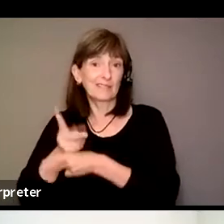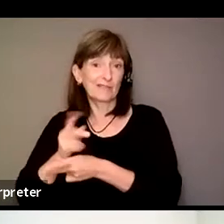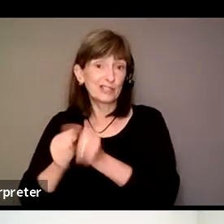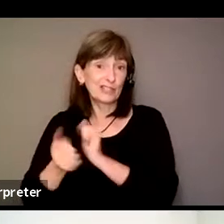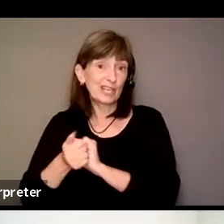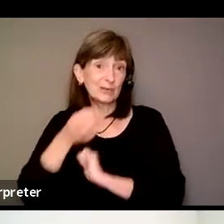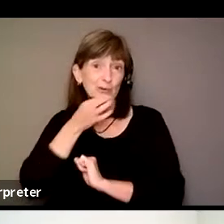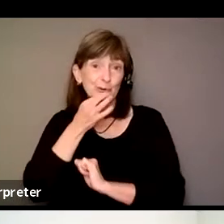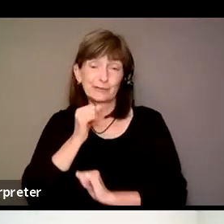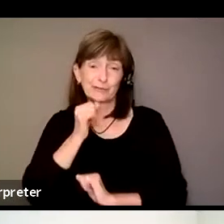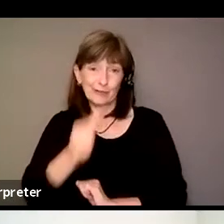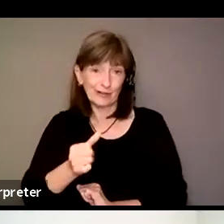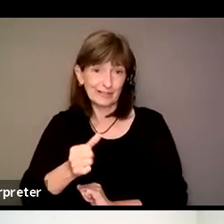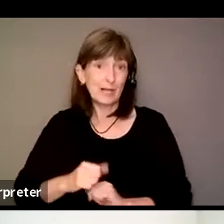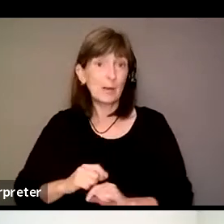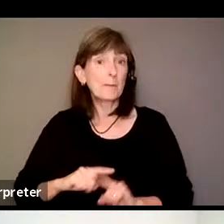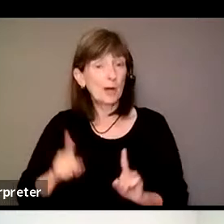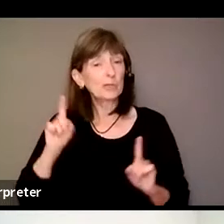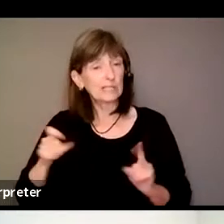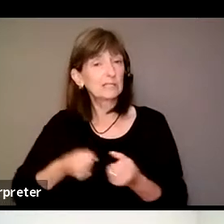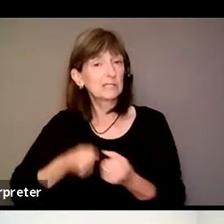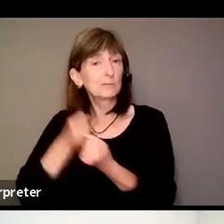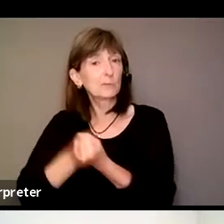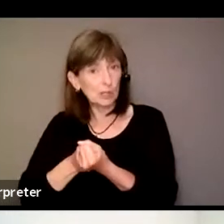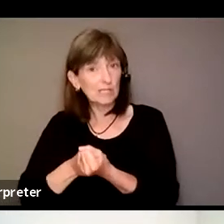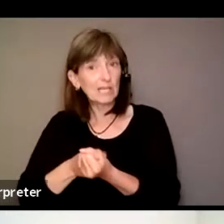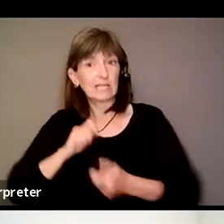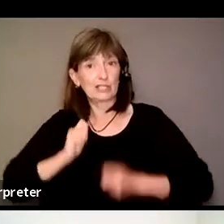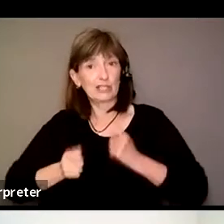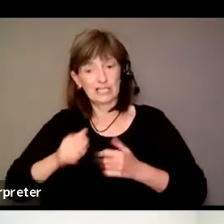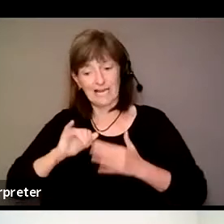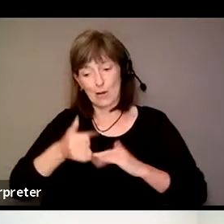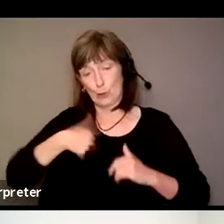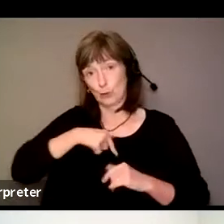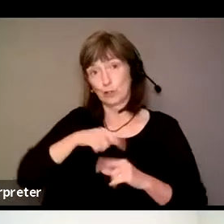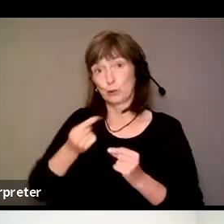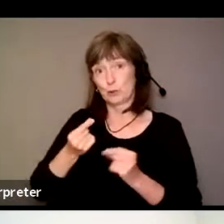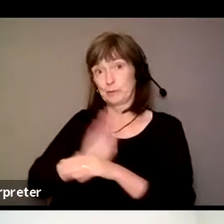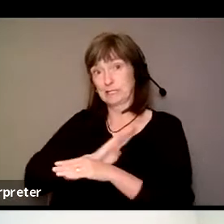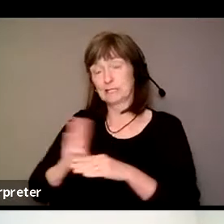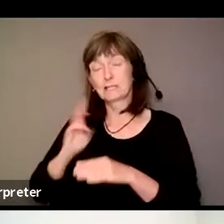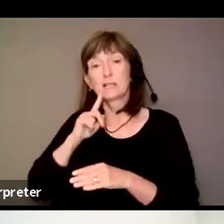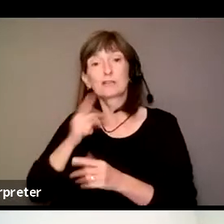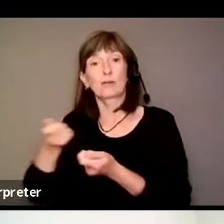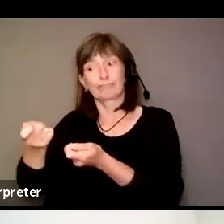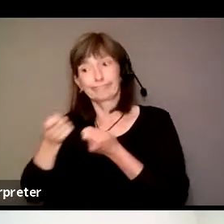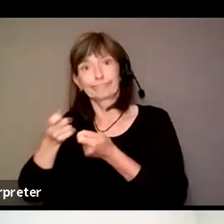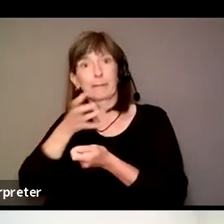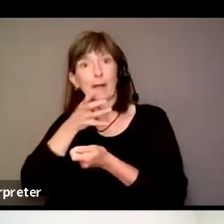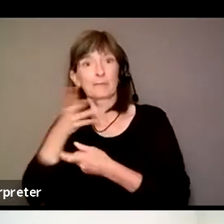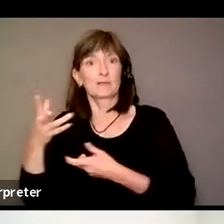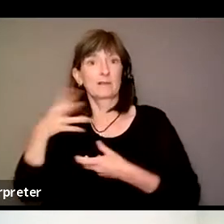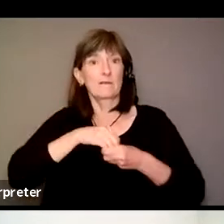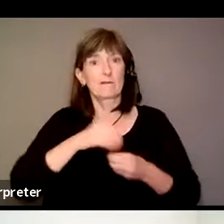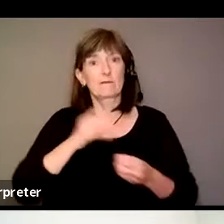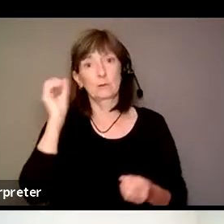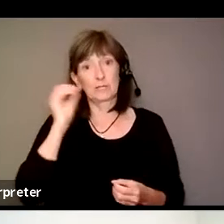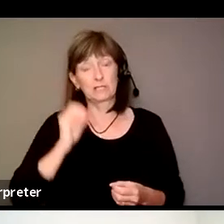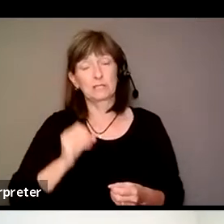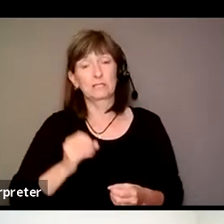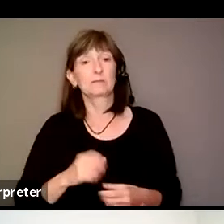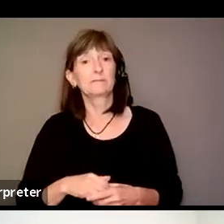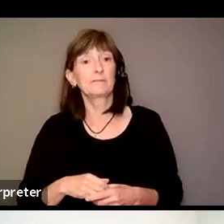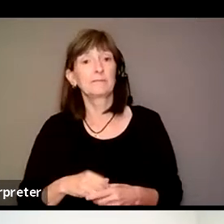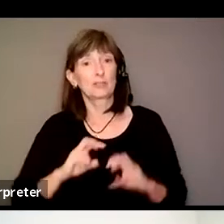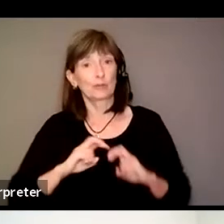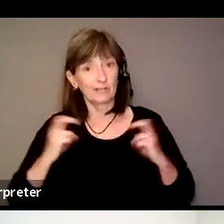creative ways and supports and initiatives that we can also get those moms and you know, into the chambers and at these, you know, at these tables